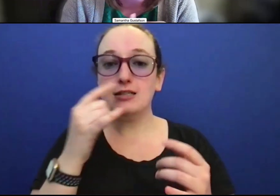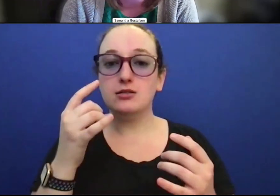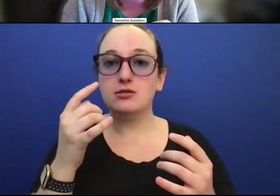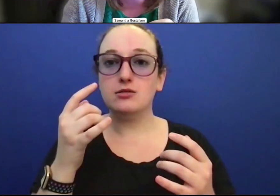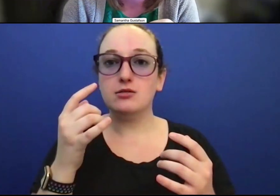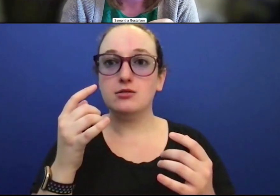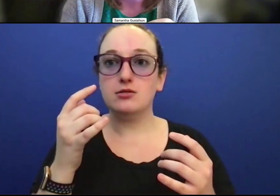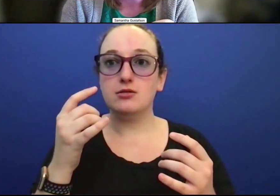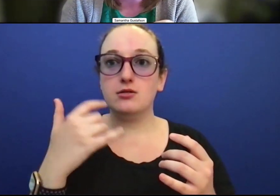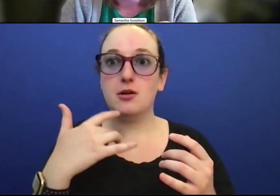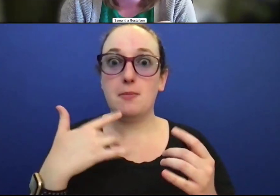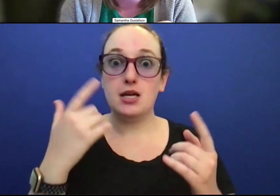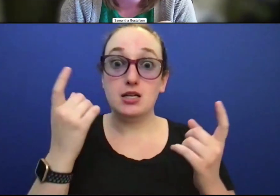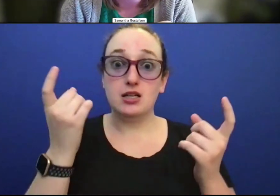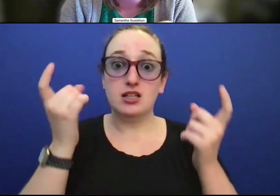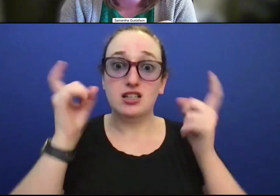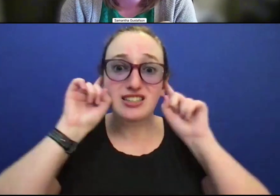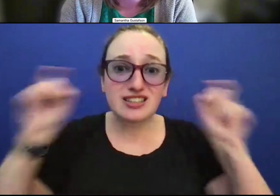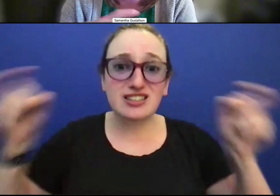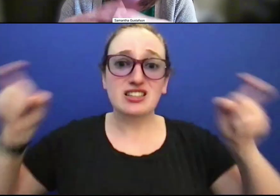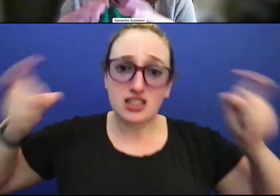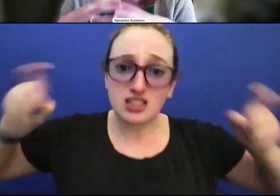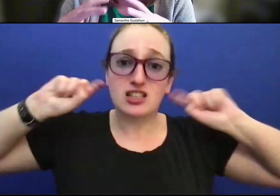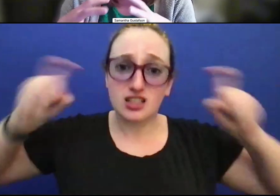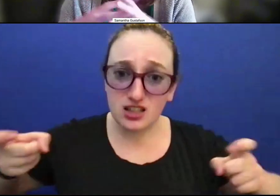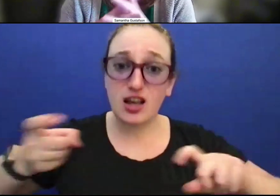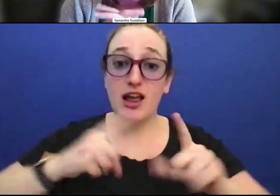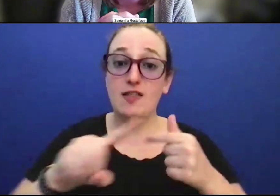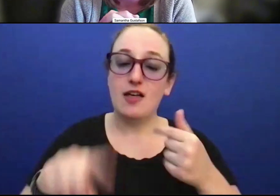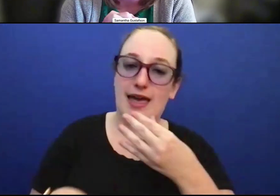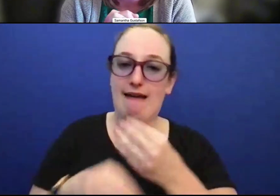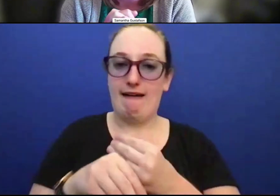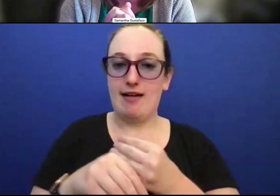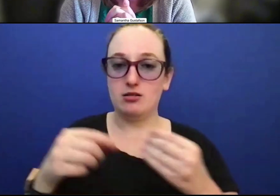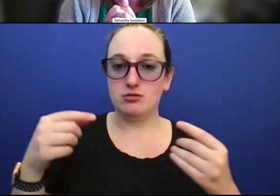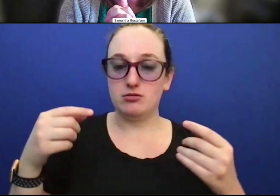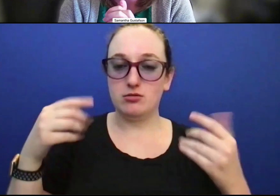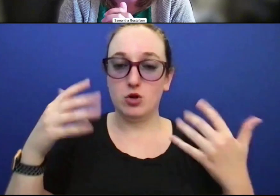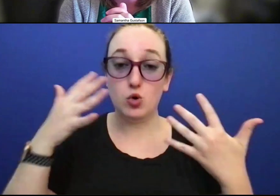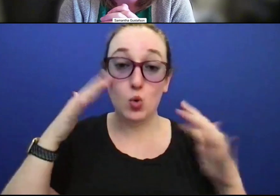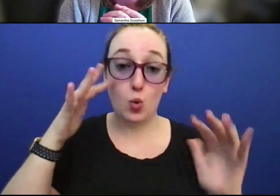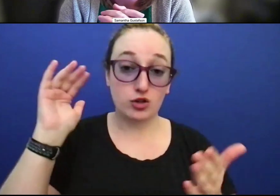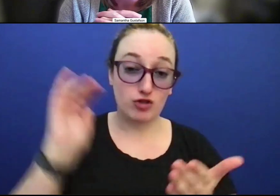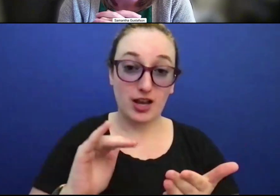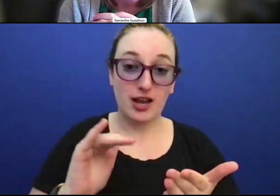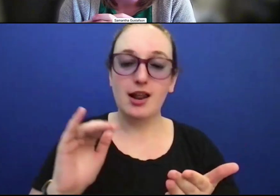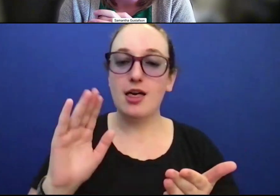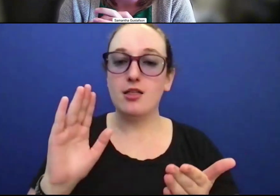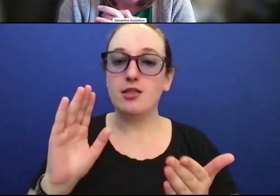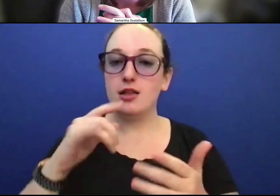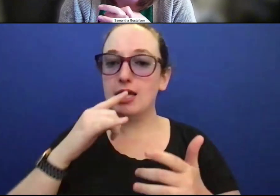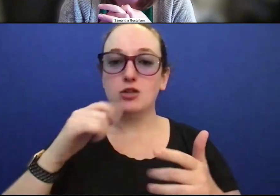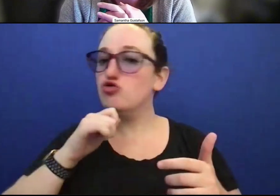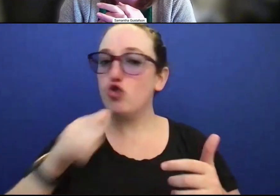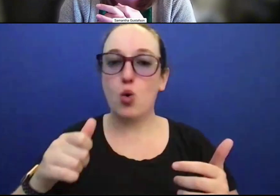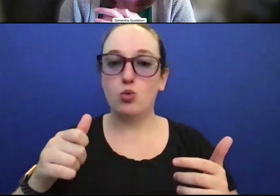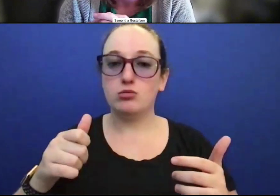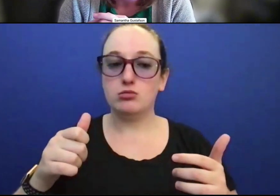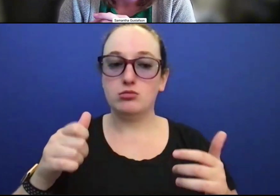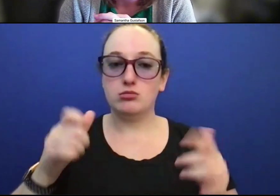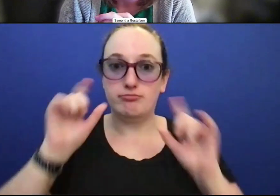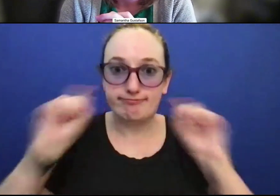devices more when that technology is engaged, just because it is less loud. And that's certainly something we do see in the adult data.